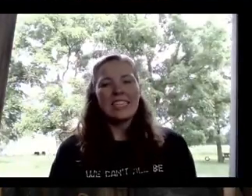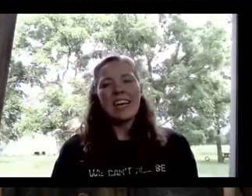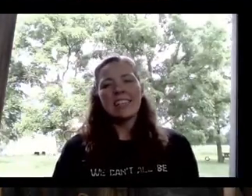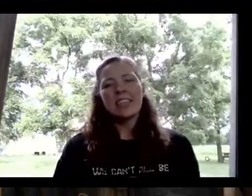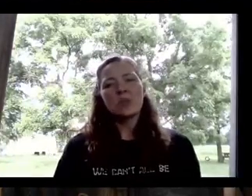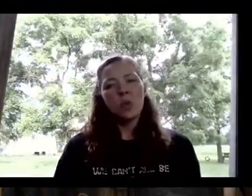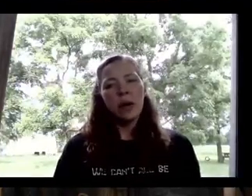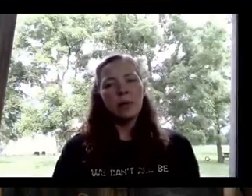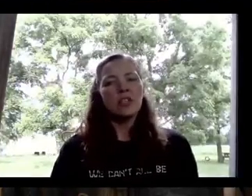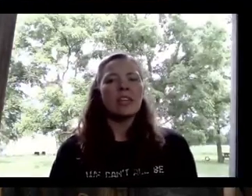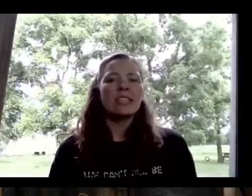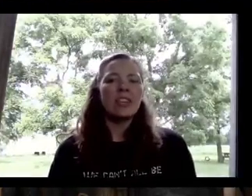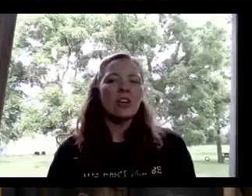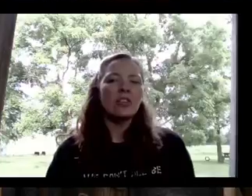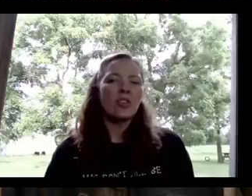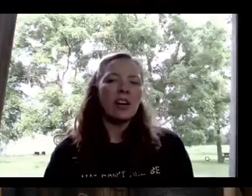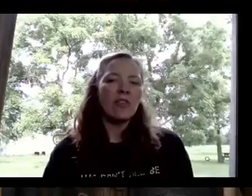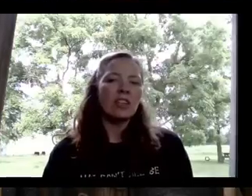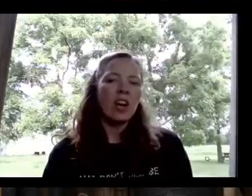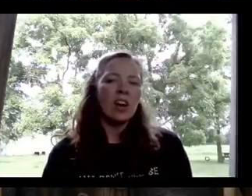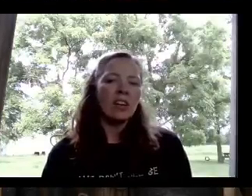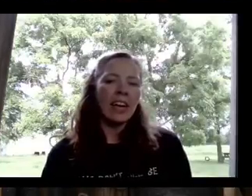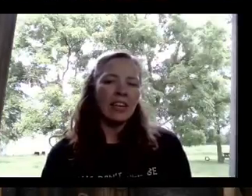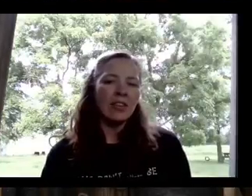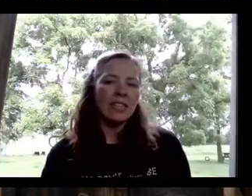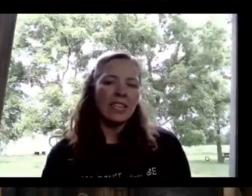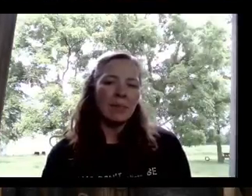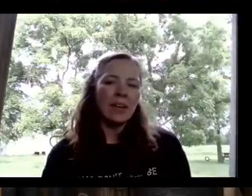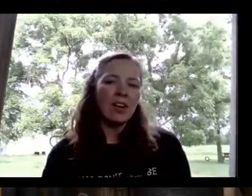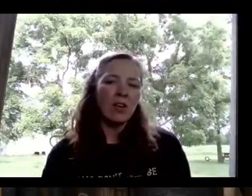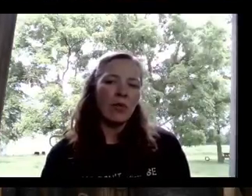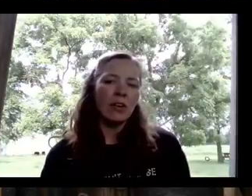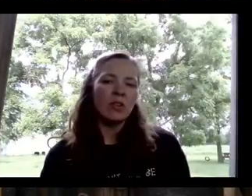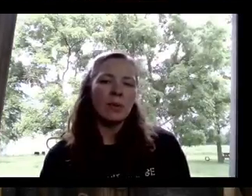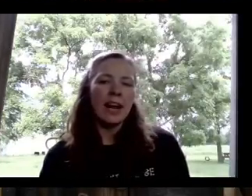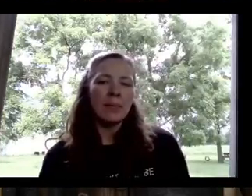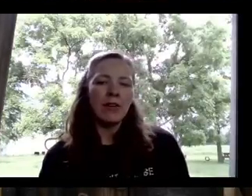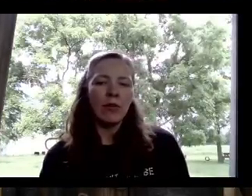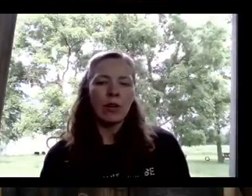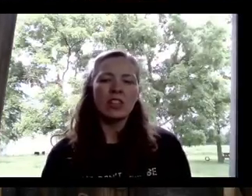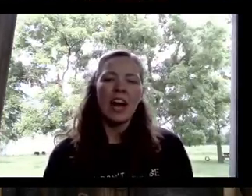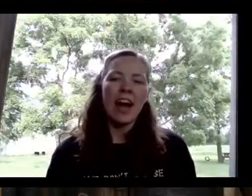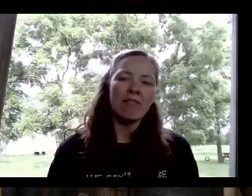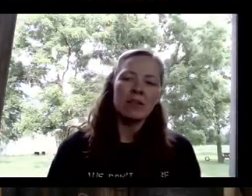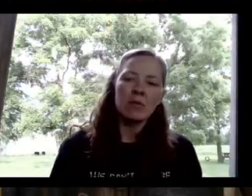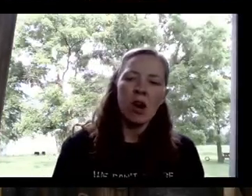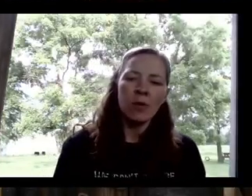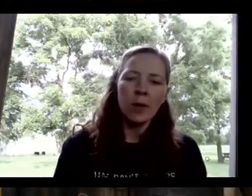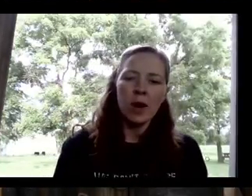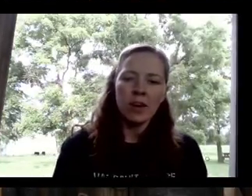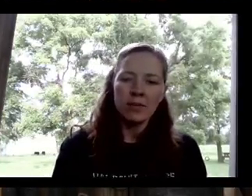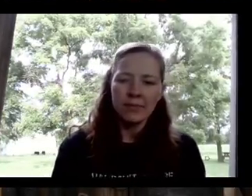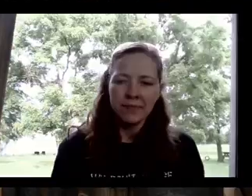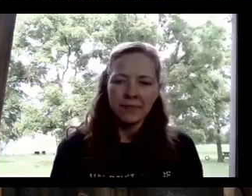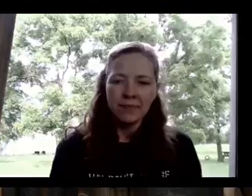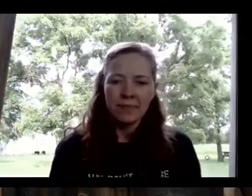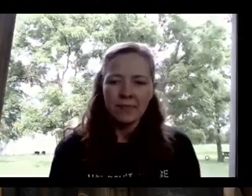Drayson69 says, Roy, would you consider a trade for a chunk like you sent Big Dog Forge and Black Bear Forge? I have some copper